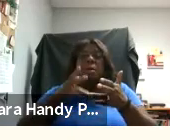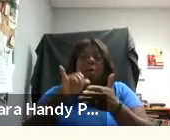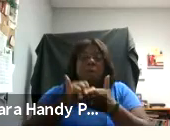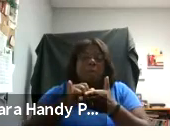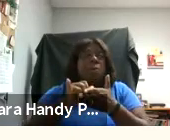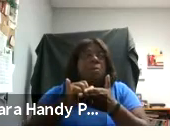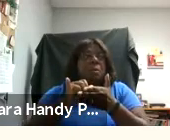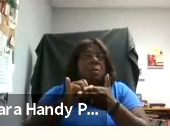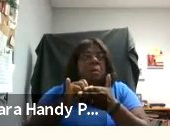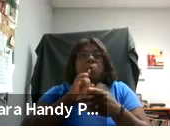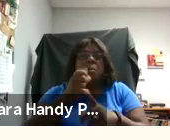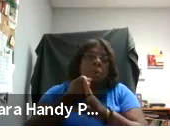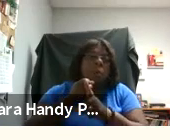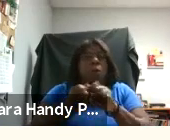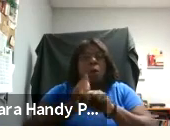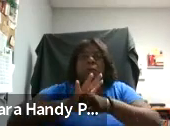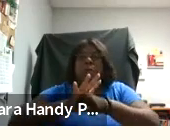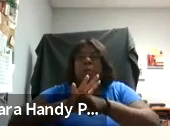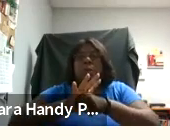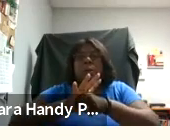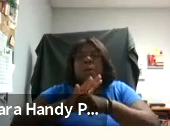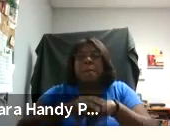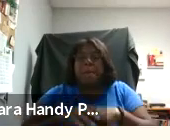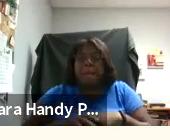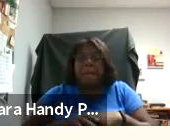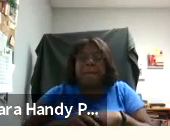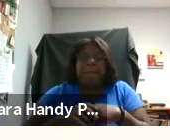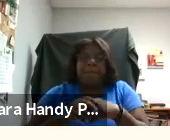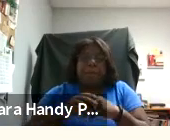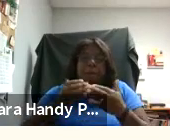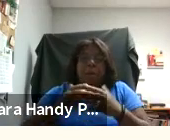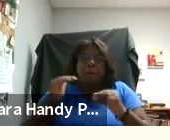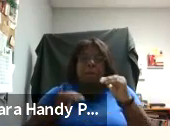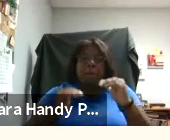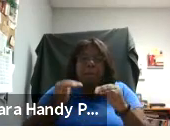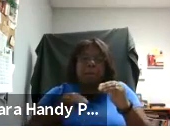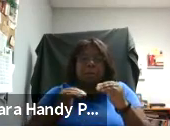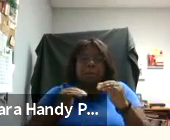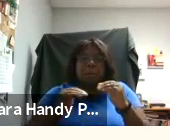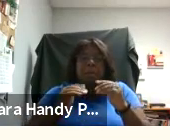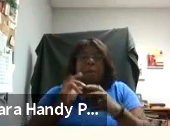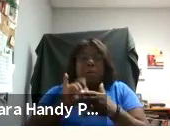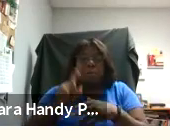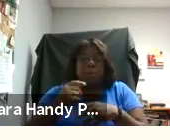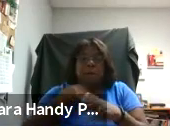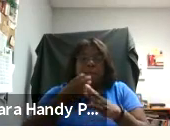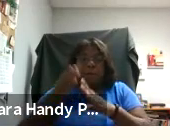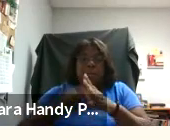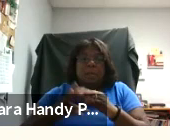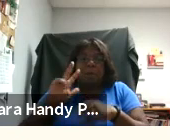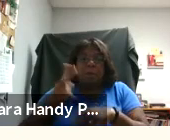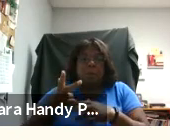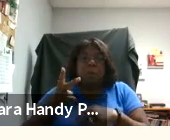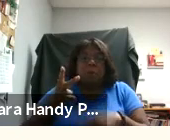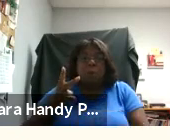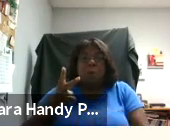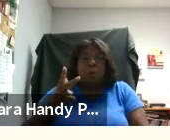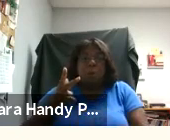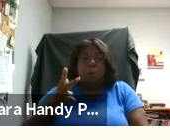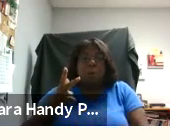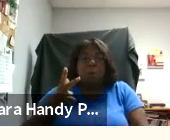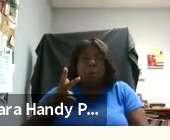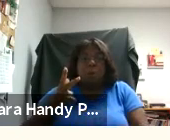by COVID-19. The balance, the projected balance at the end of the third quarter, which I thought I